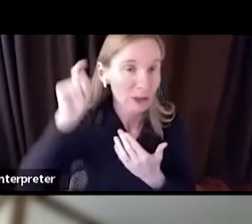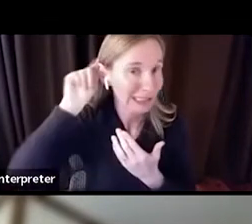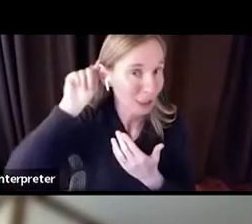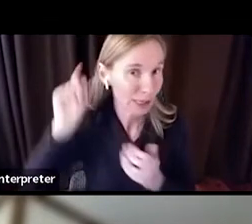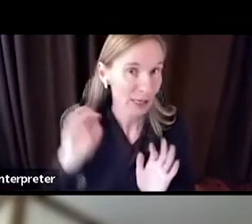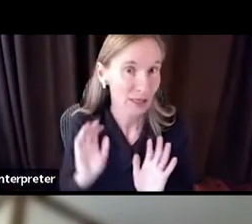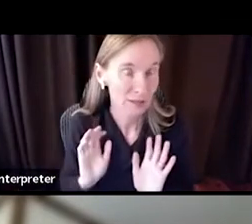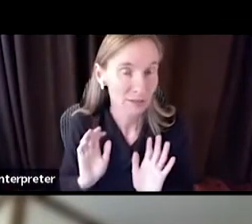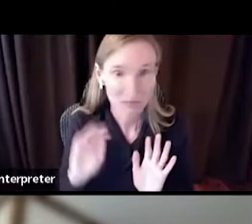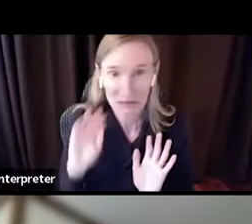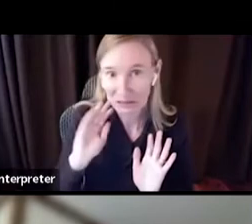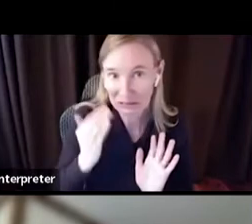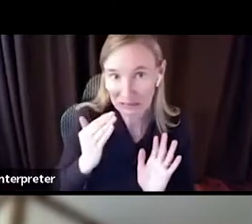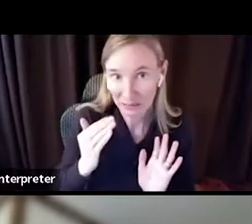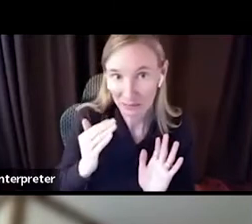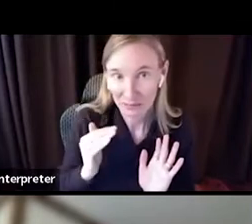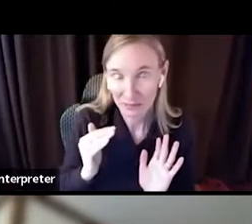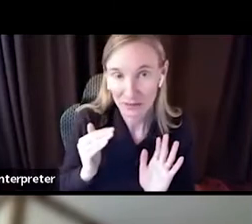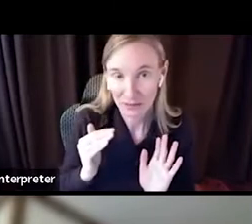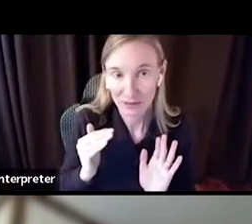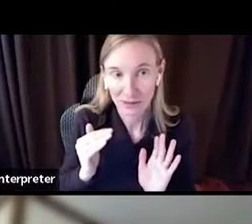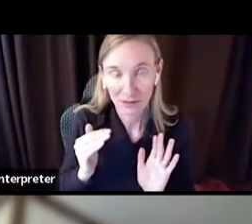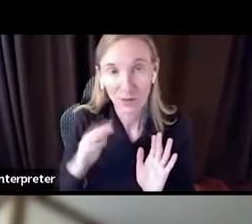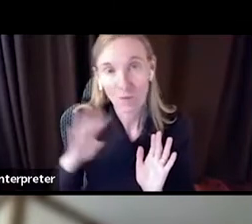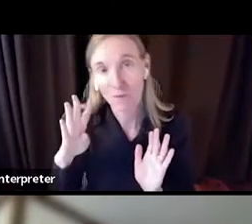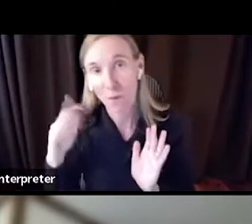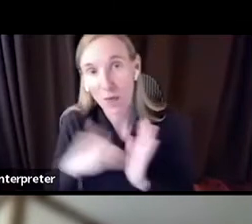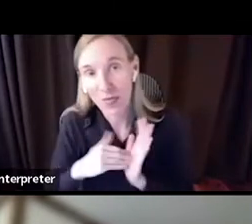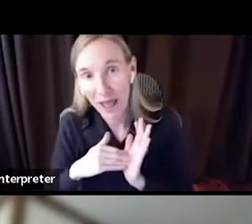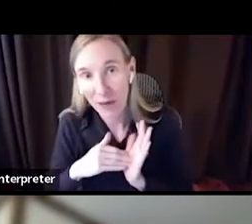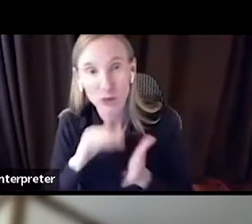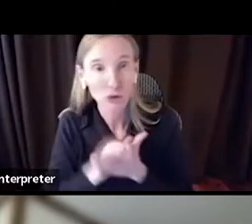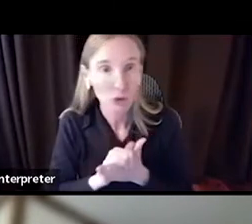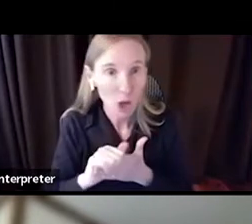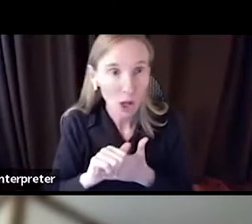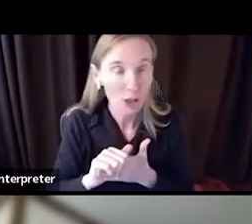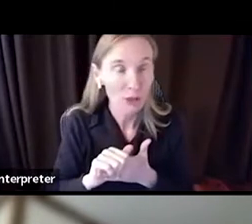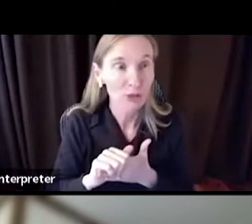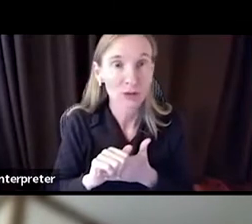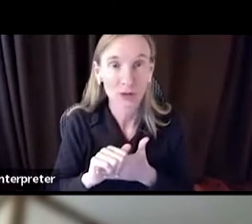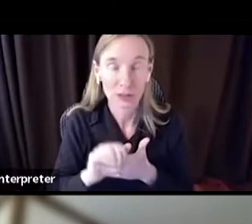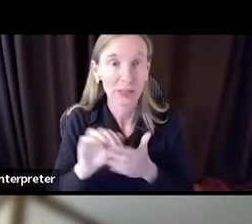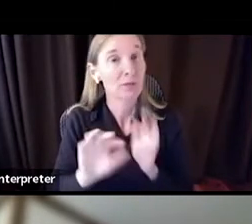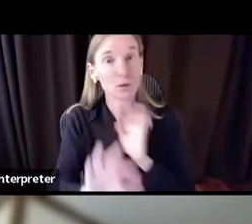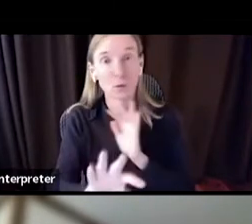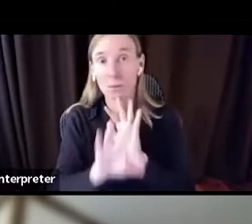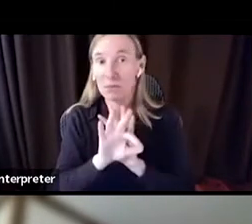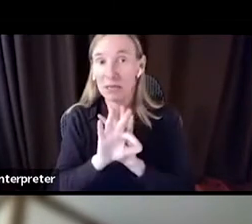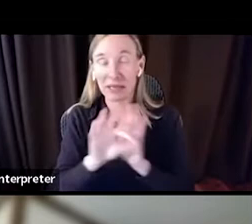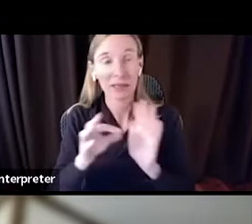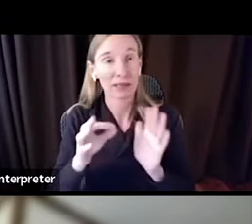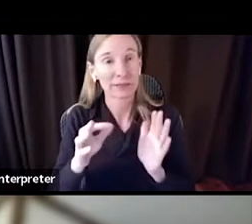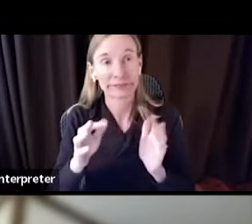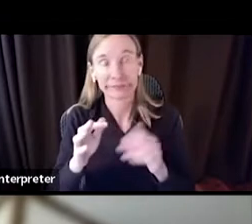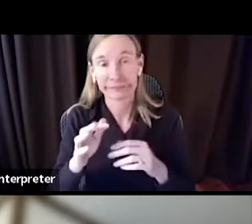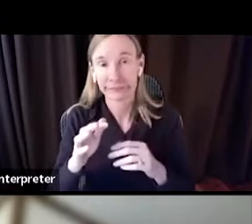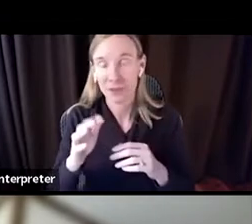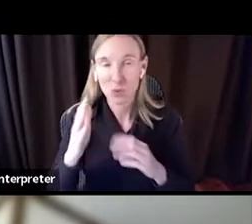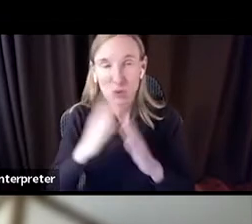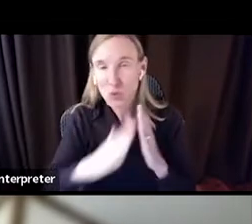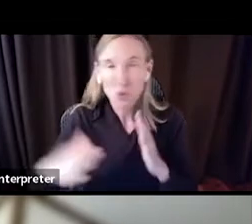seem to me maybe it would be $4,000. And if you choose to get a higher